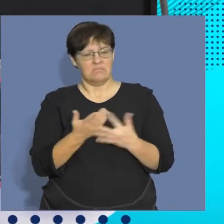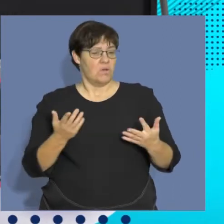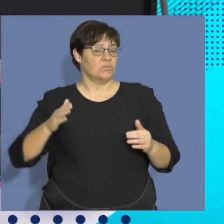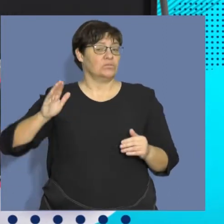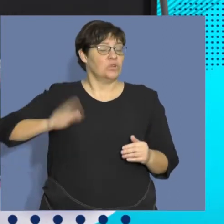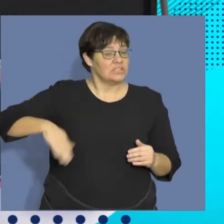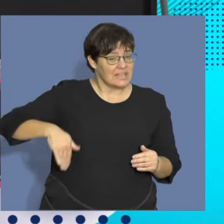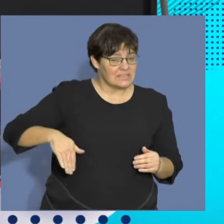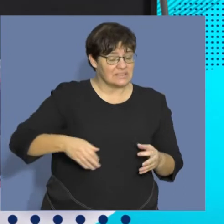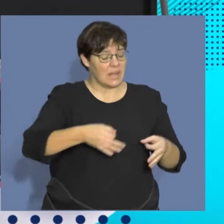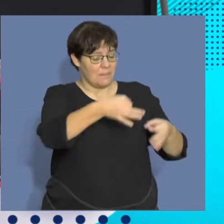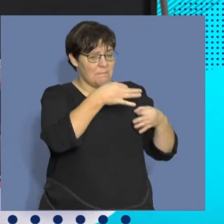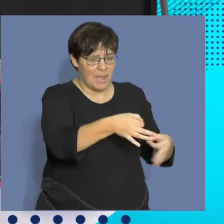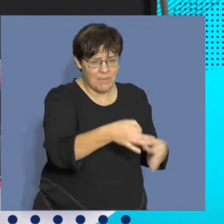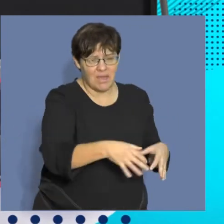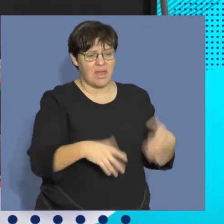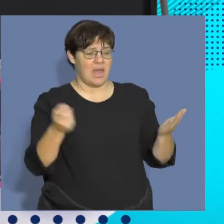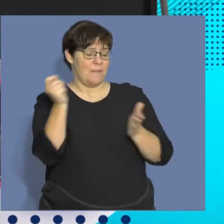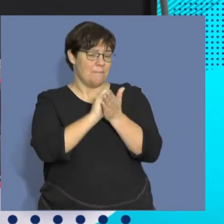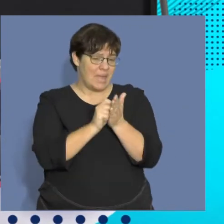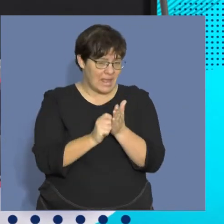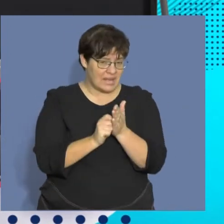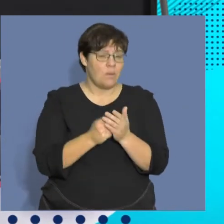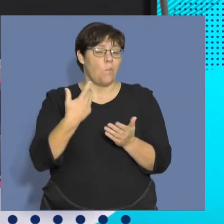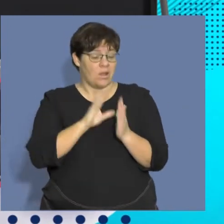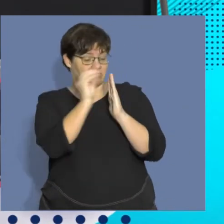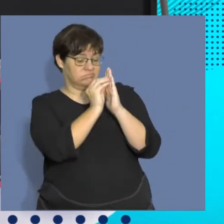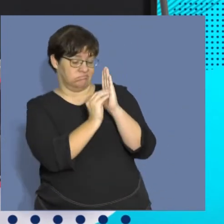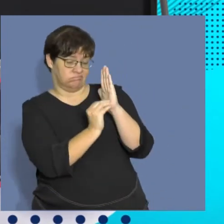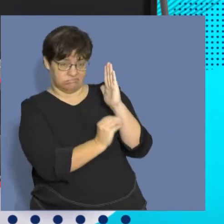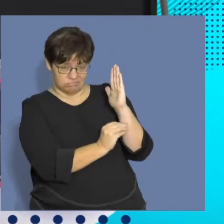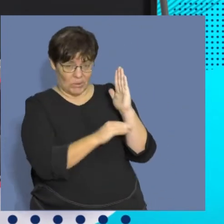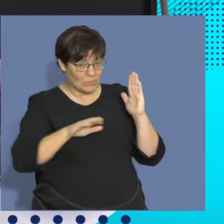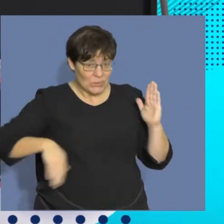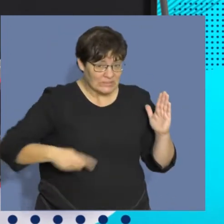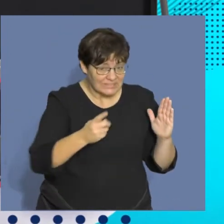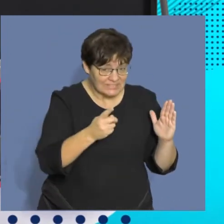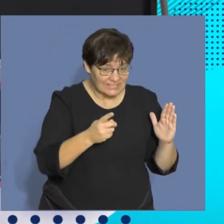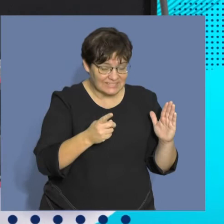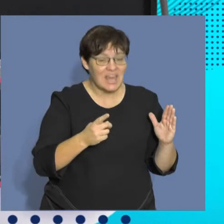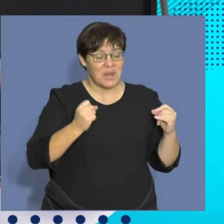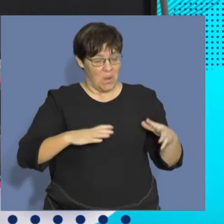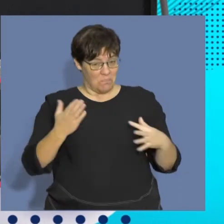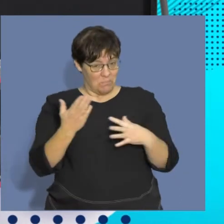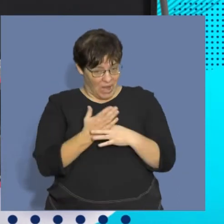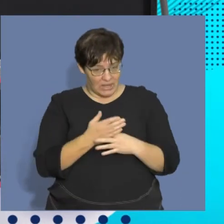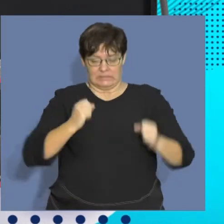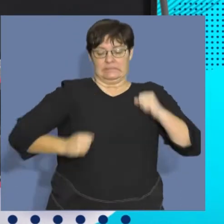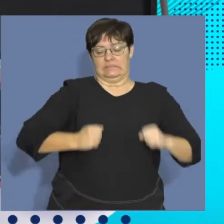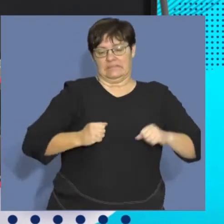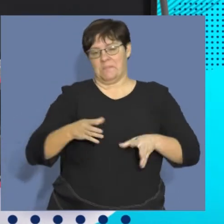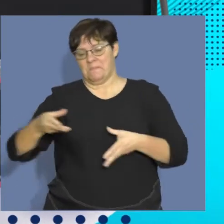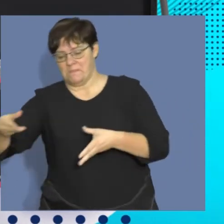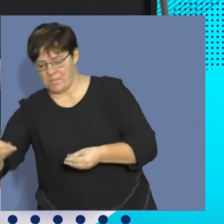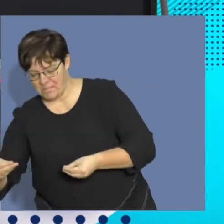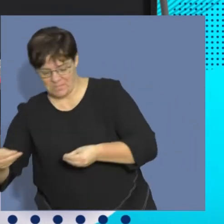if you haven't already got a piece of paper and a pen to make some notes, take this opportunity of